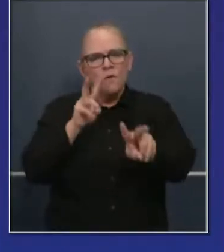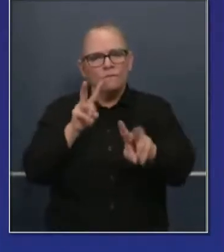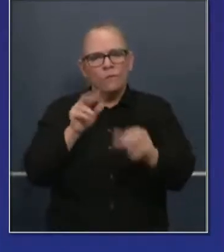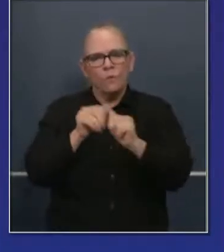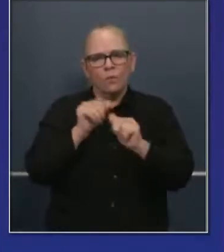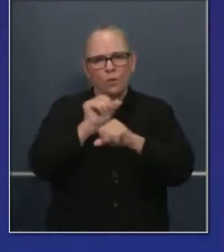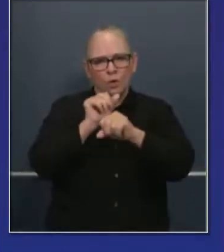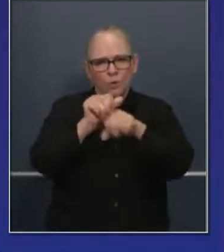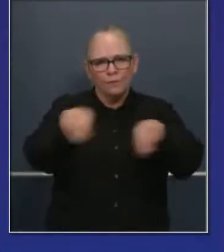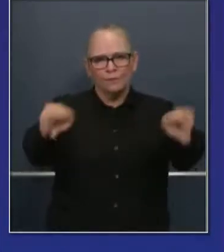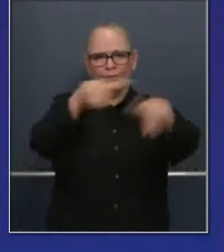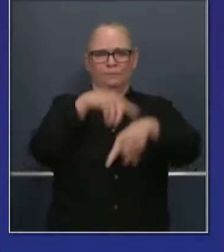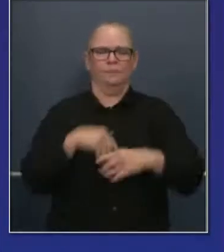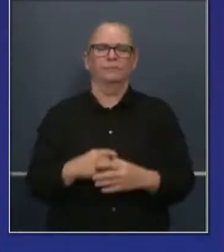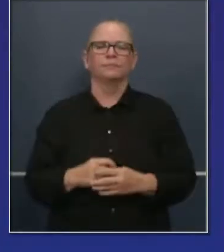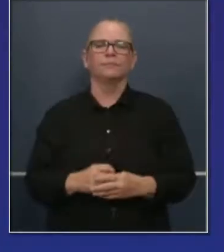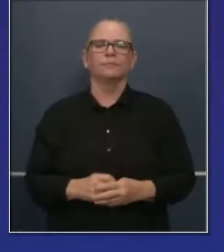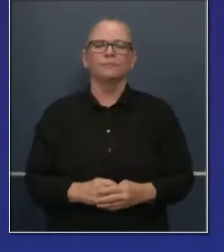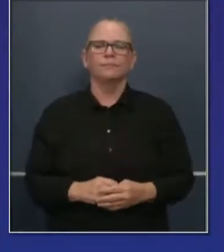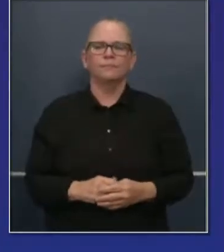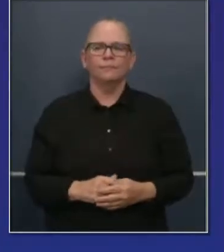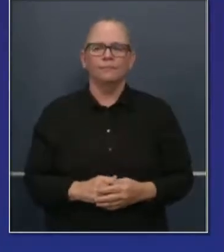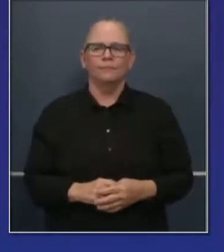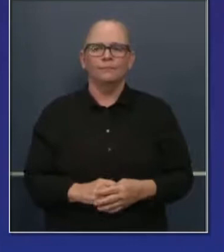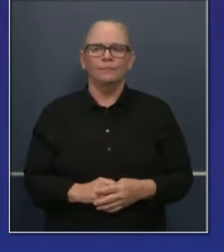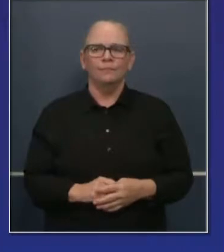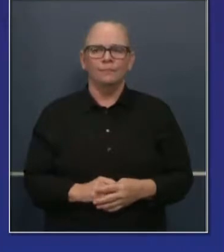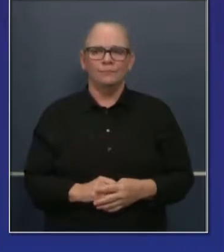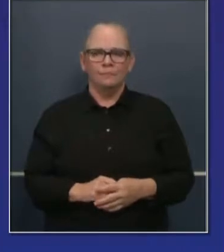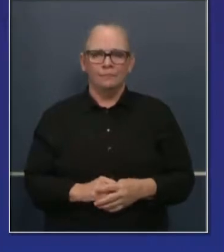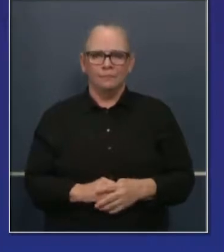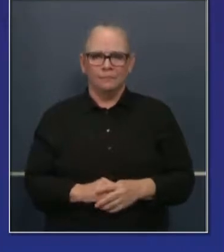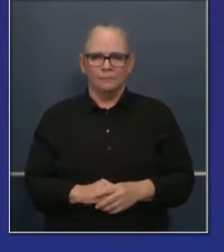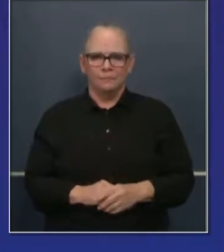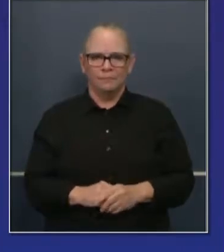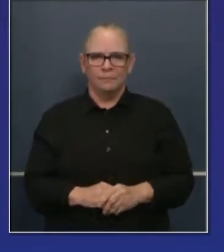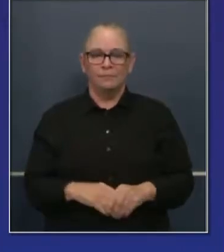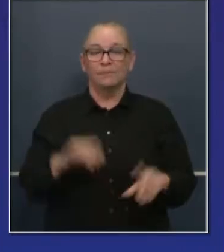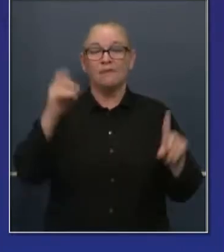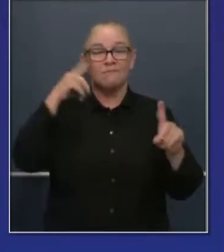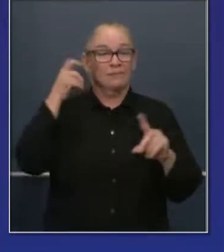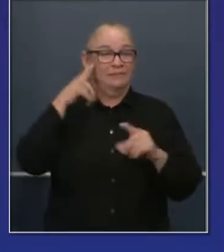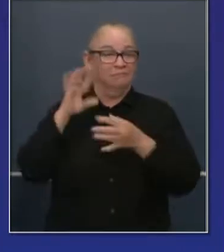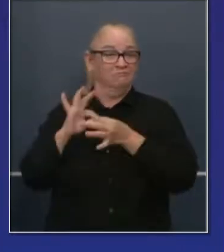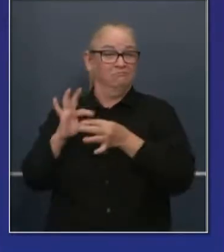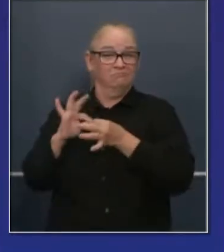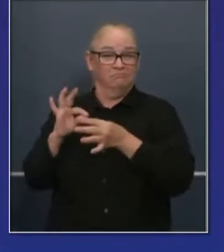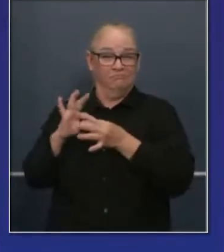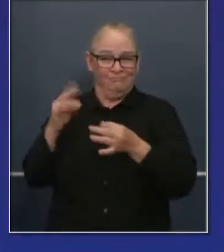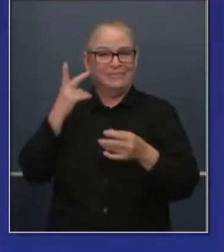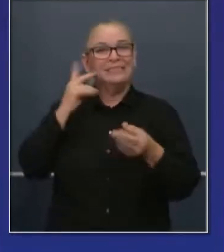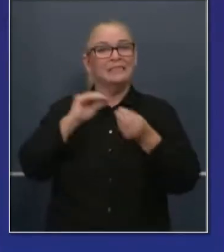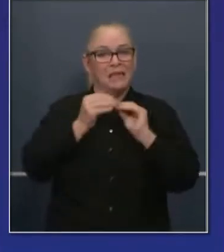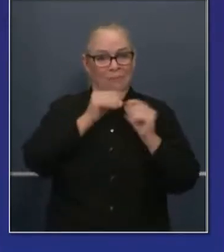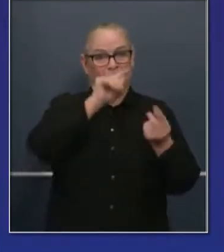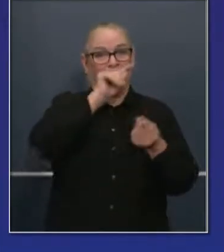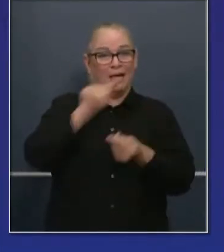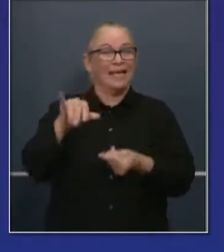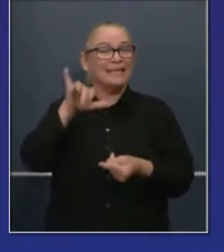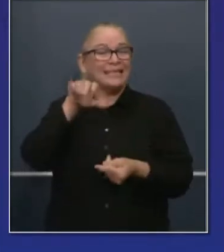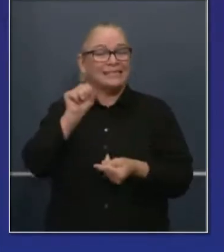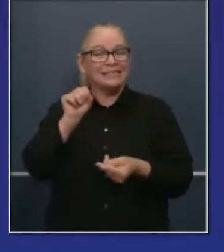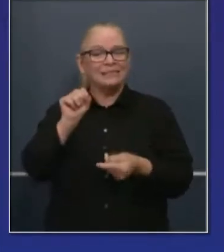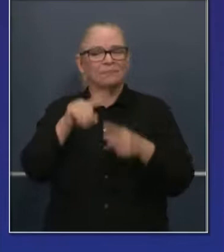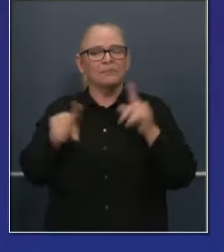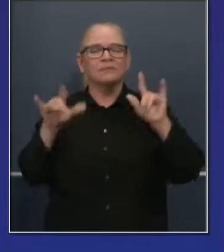said, we're reaching levels of transmission that are lower than we've seen in many months, but we still need to continue to keep our